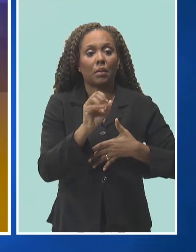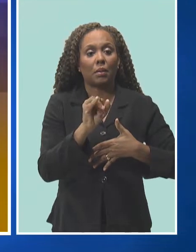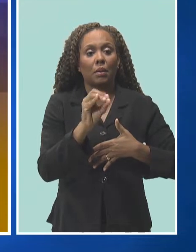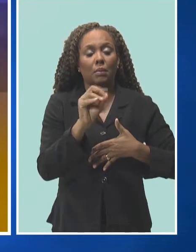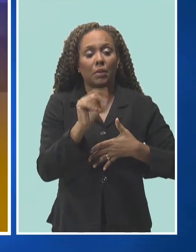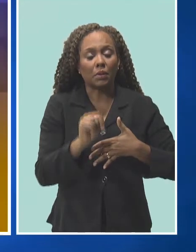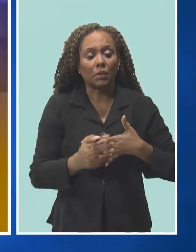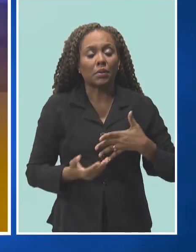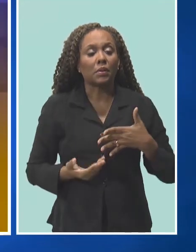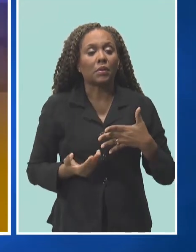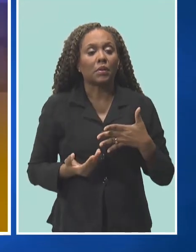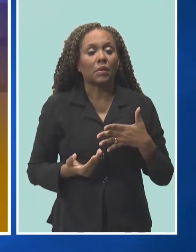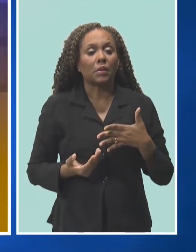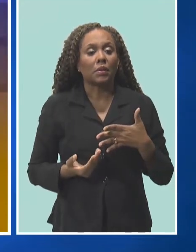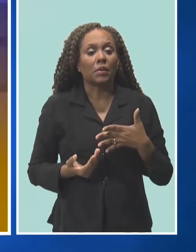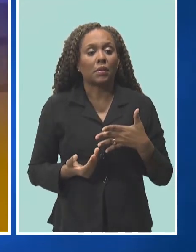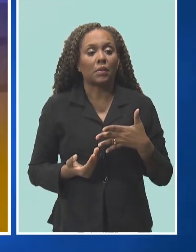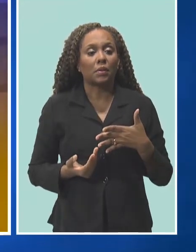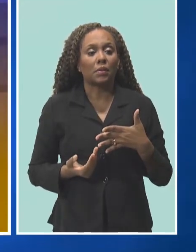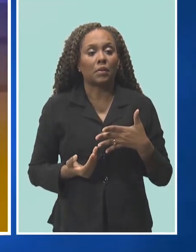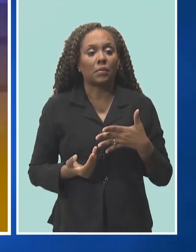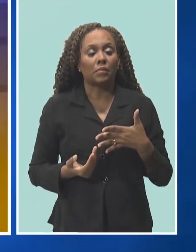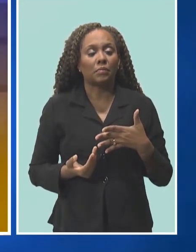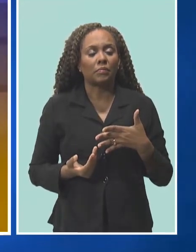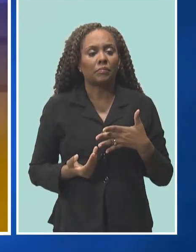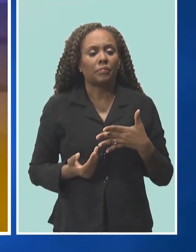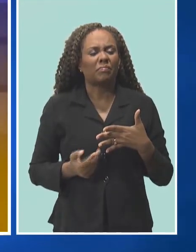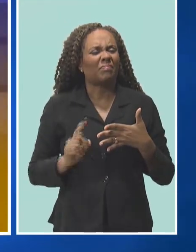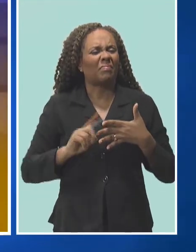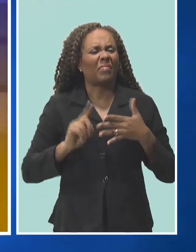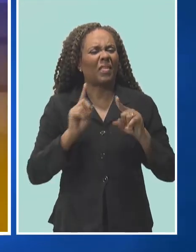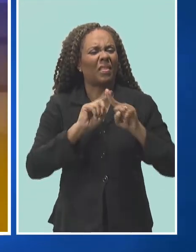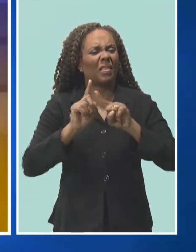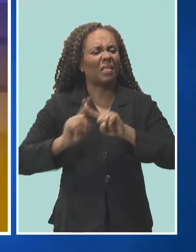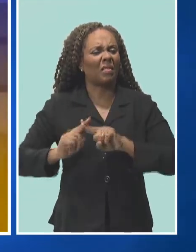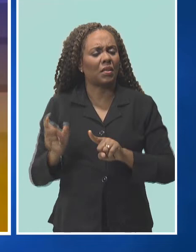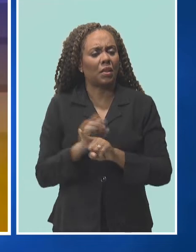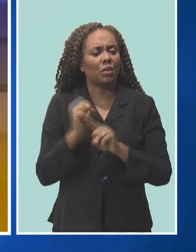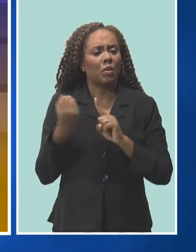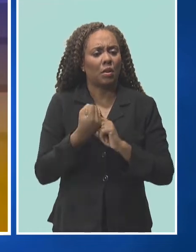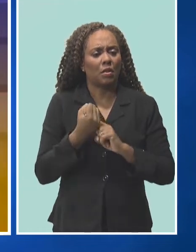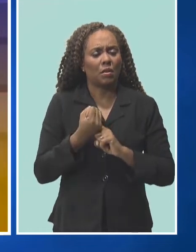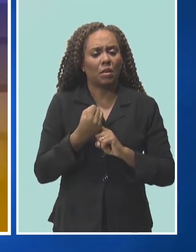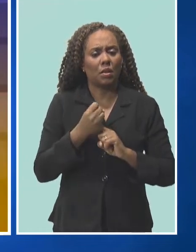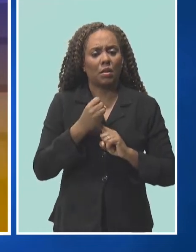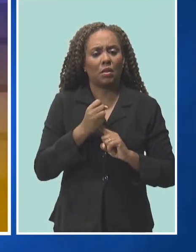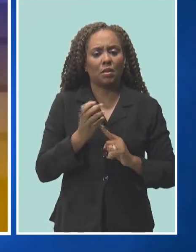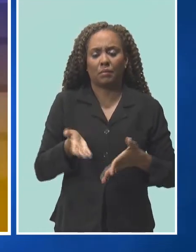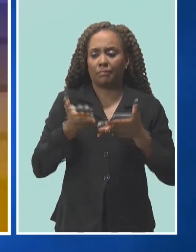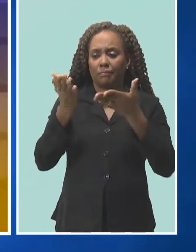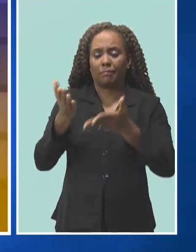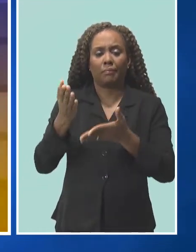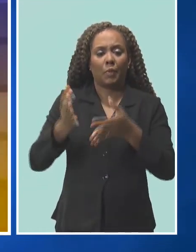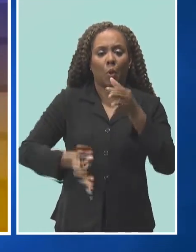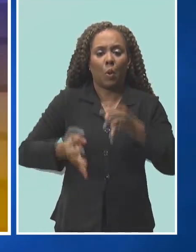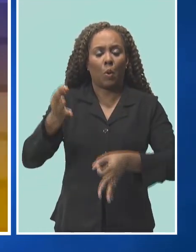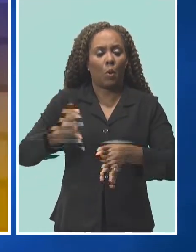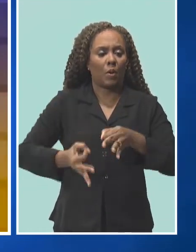issues include cases that would have gone before the court of Antigua and would have been settled in the favor of the